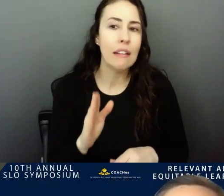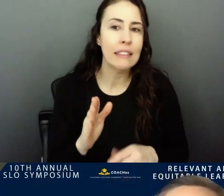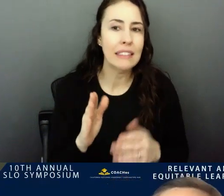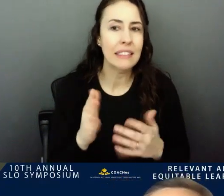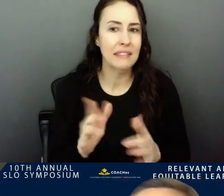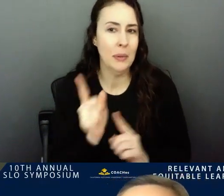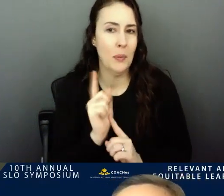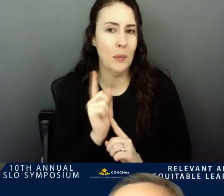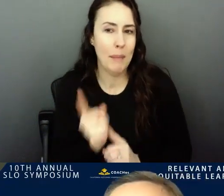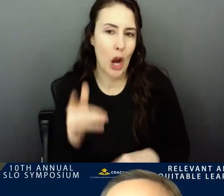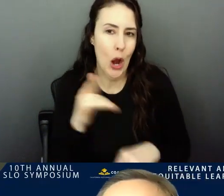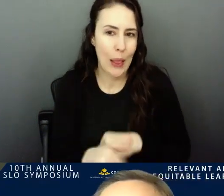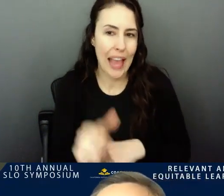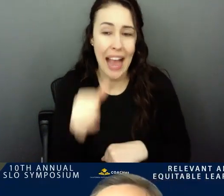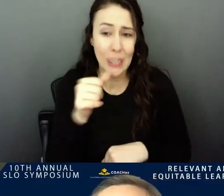upset about that.